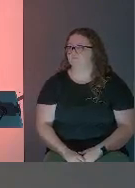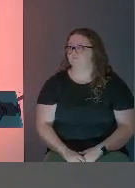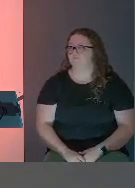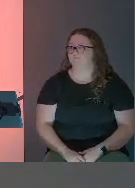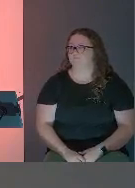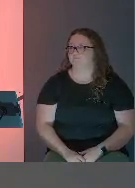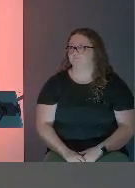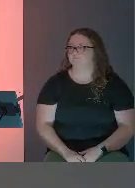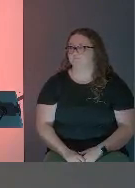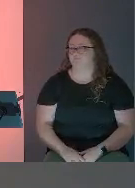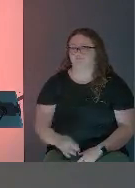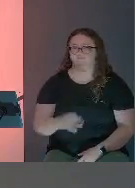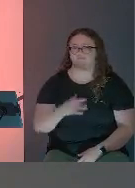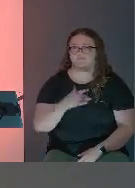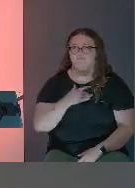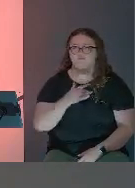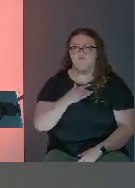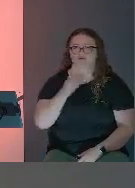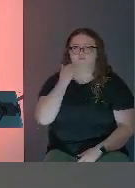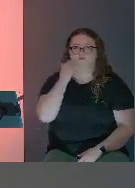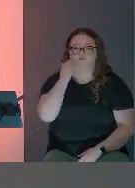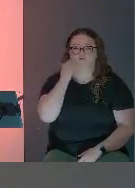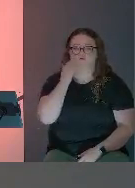Sound familiar?